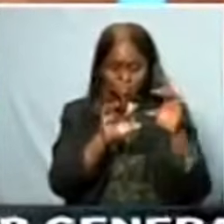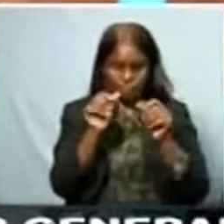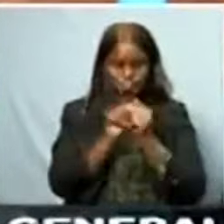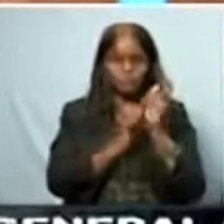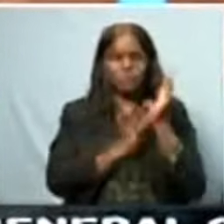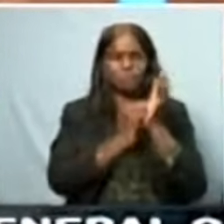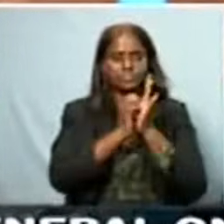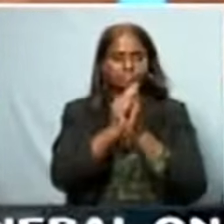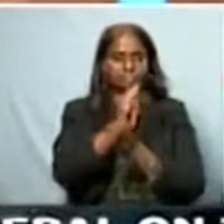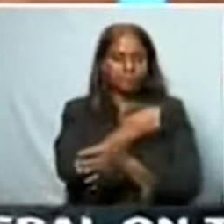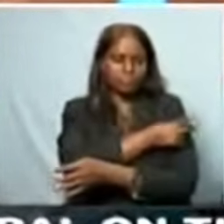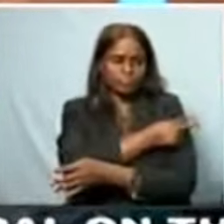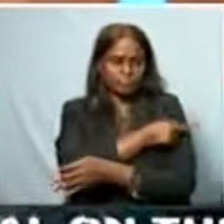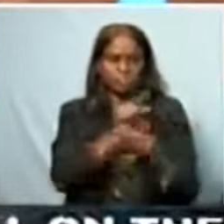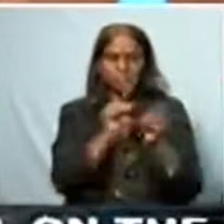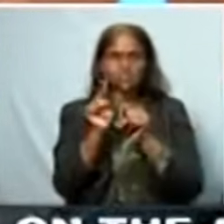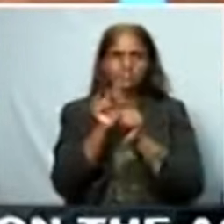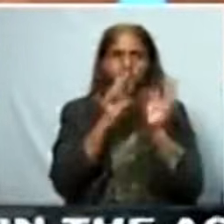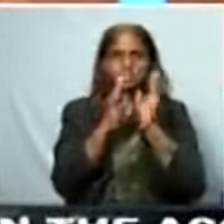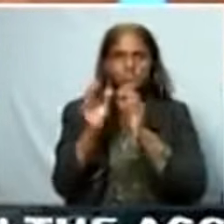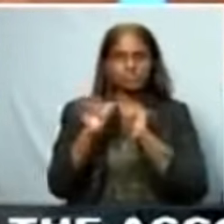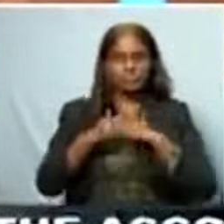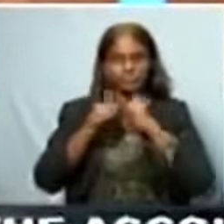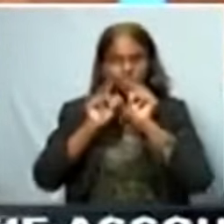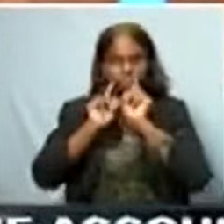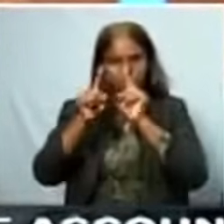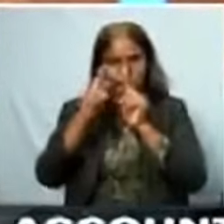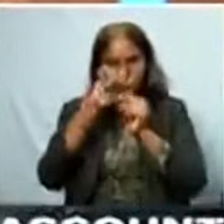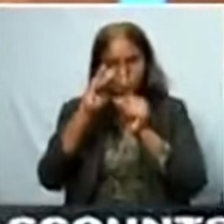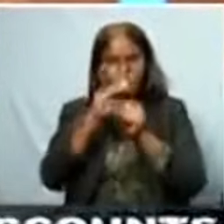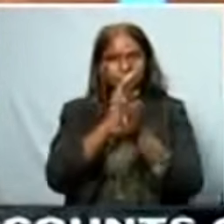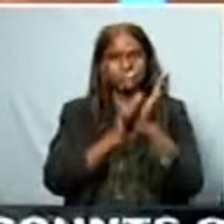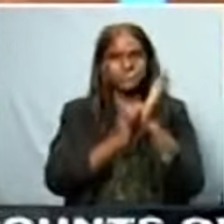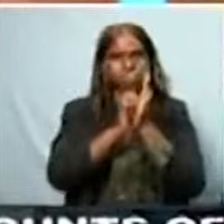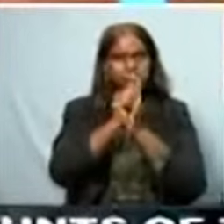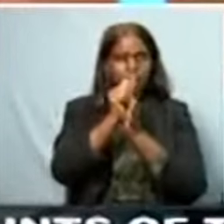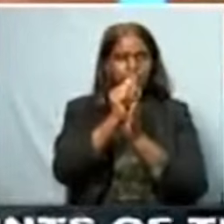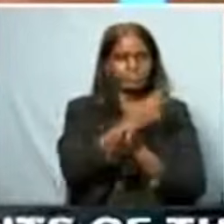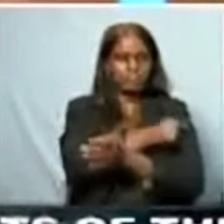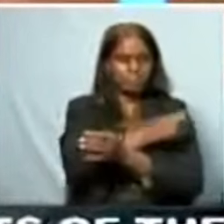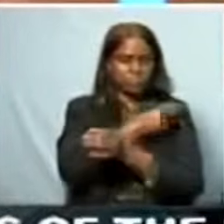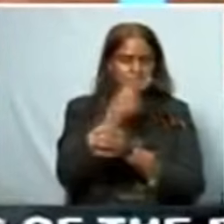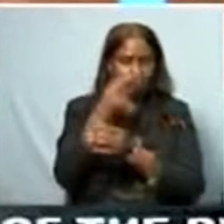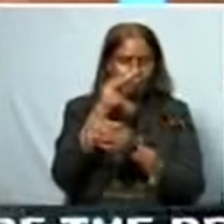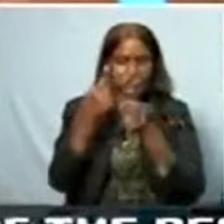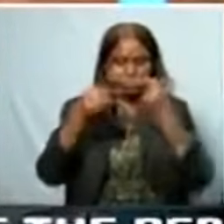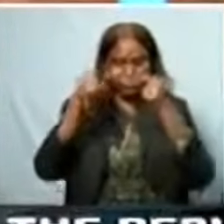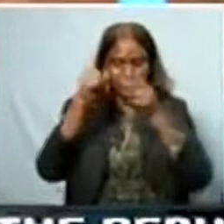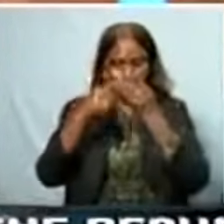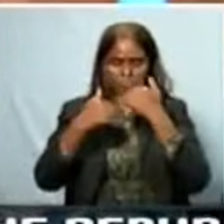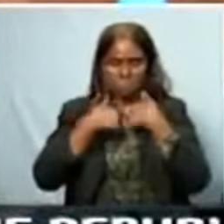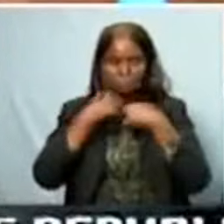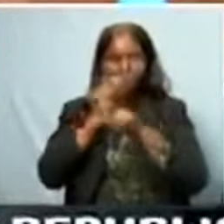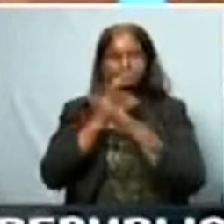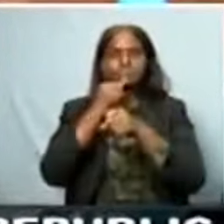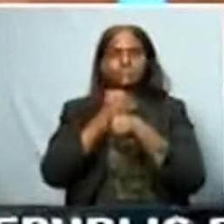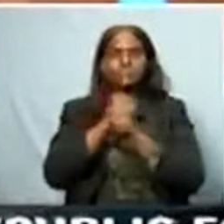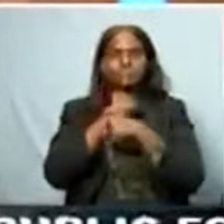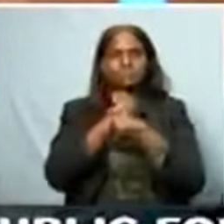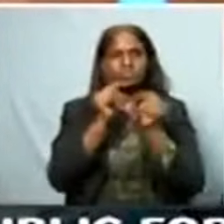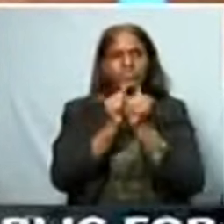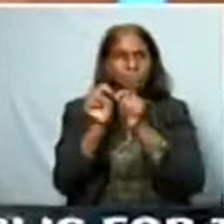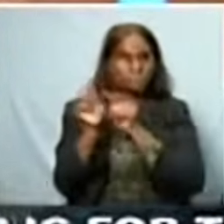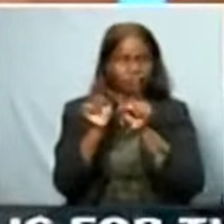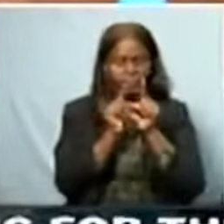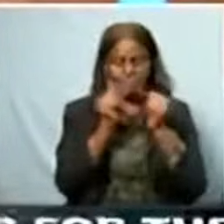hospital. Then we also arrange that we go and see the cancer hospital. We'll go and see the progress which has been made, and also